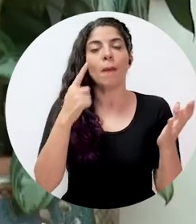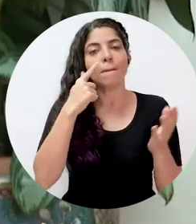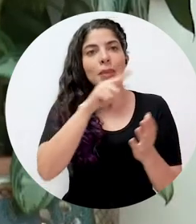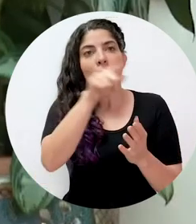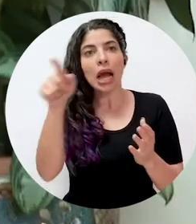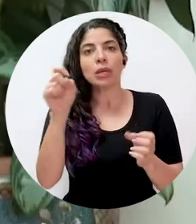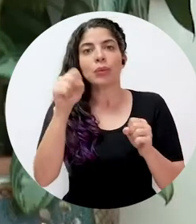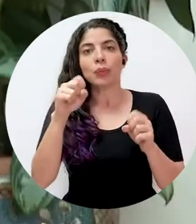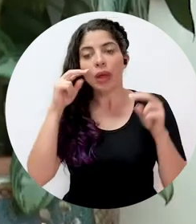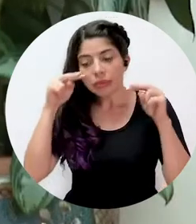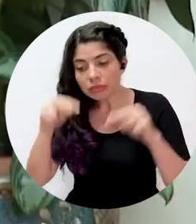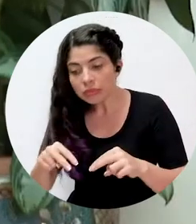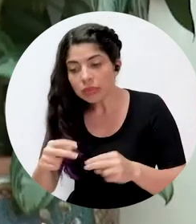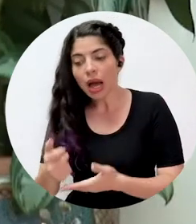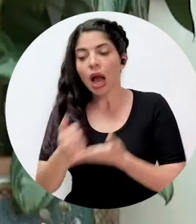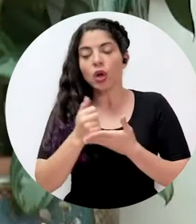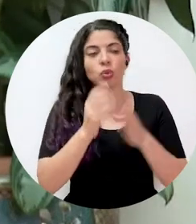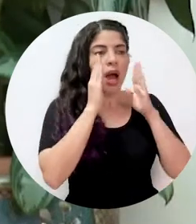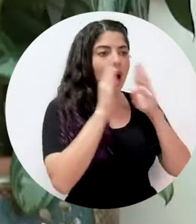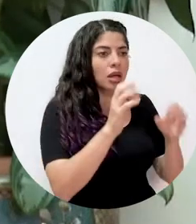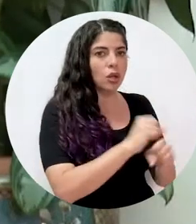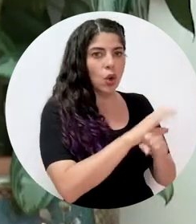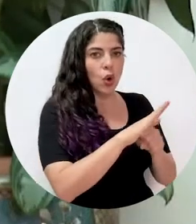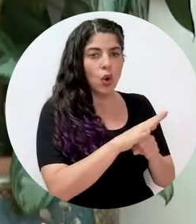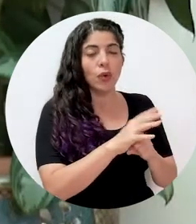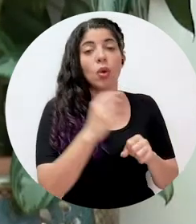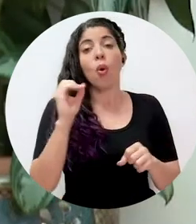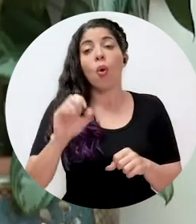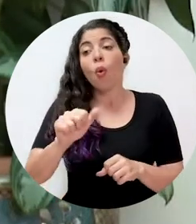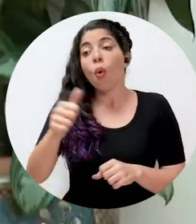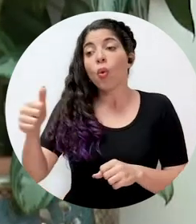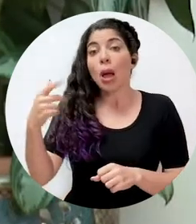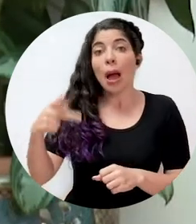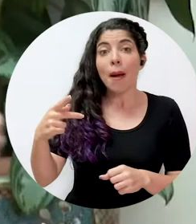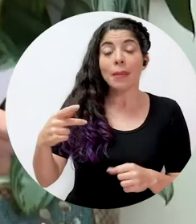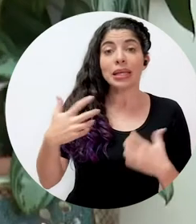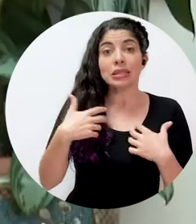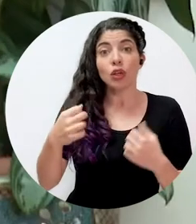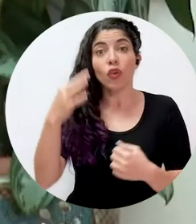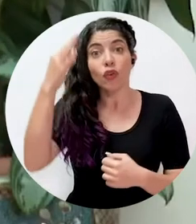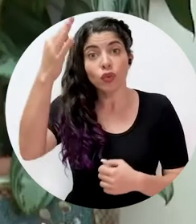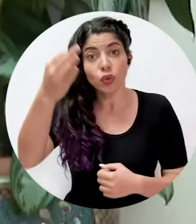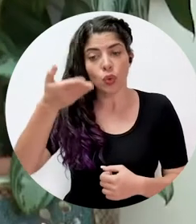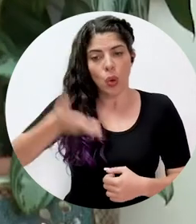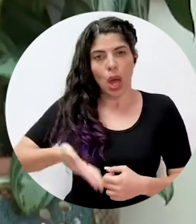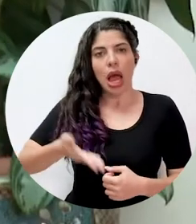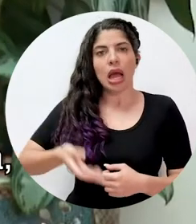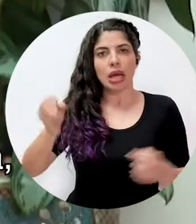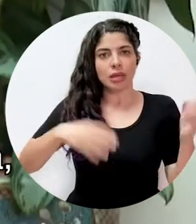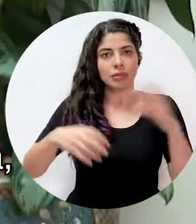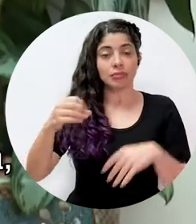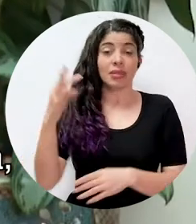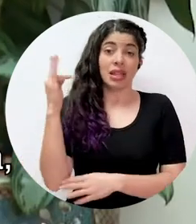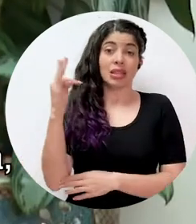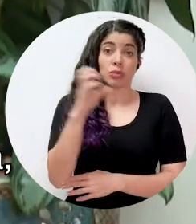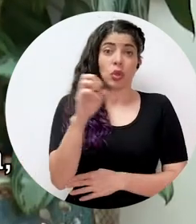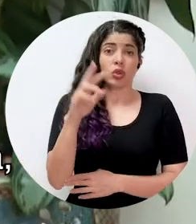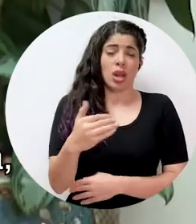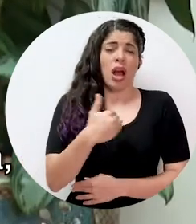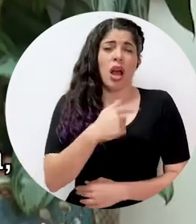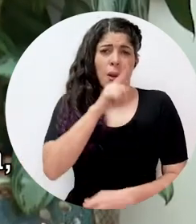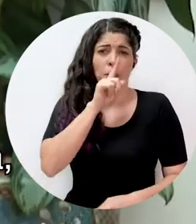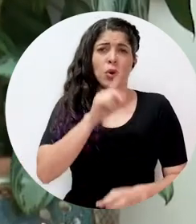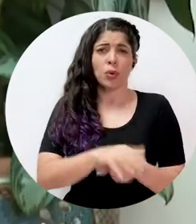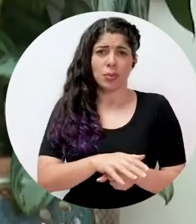of COVID-19 and future global health threats. As a testimony of Costa